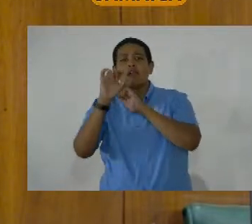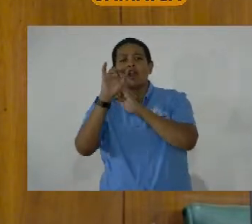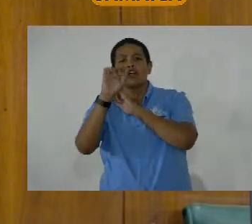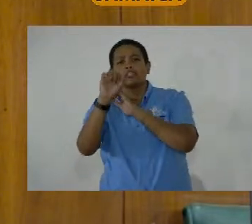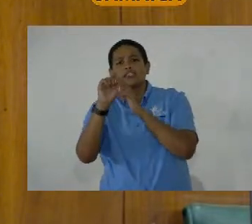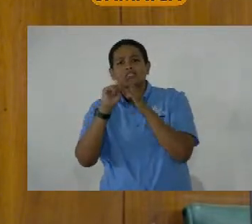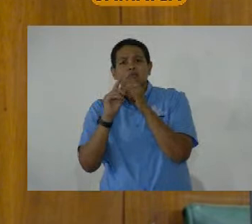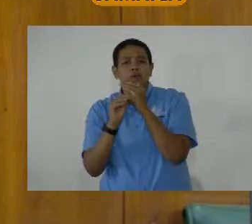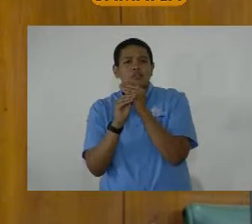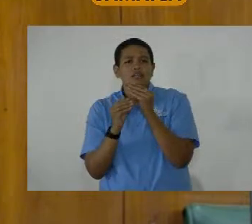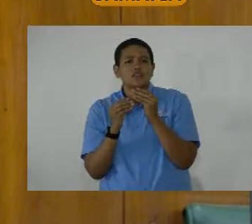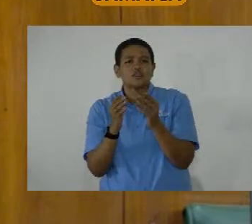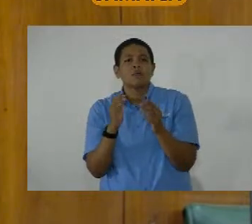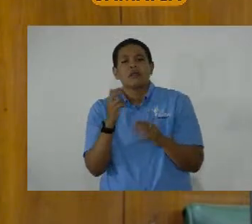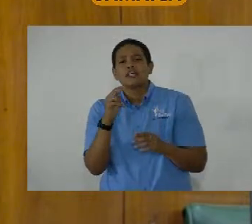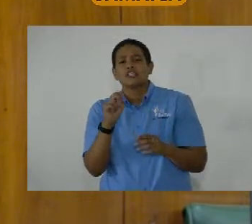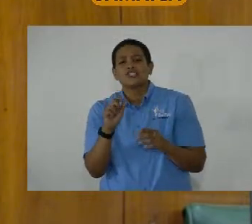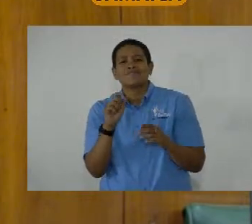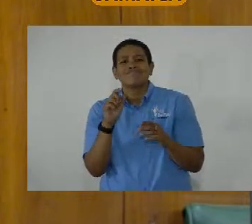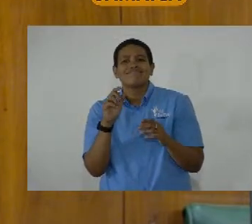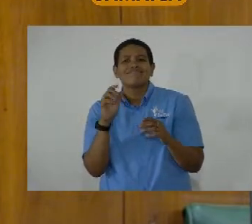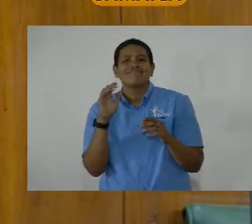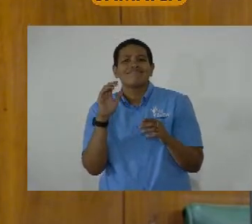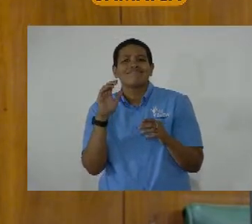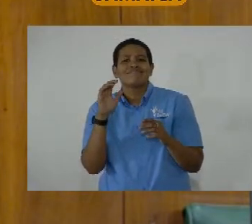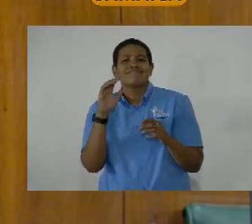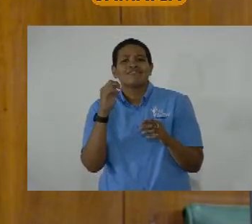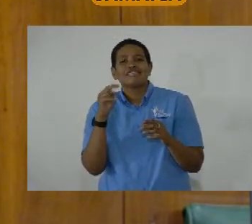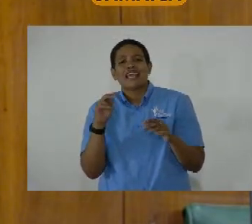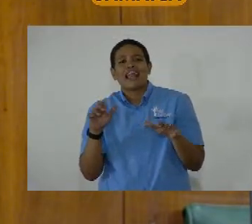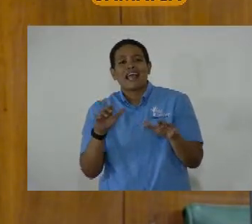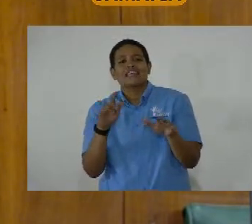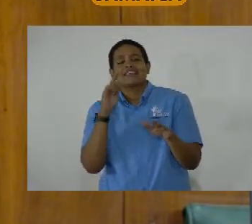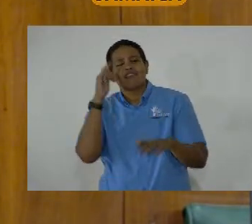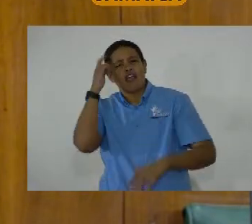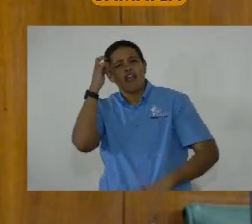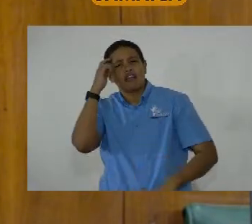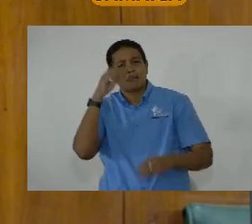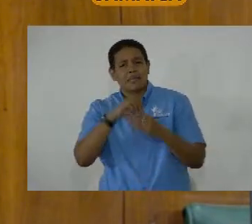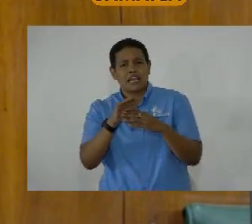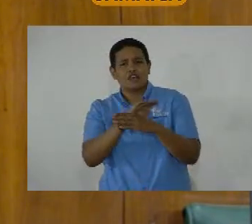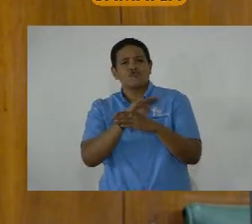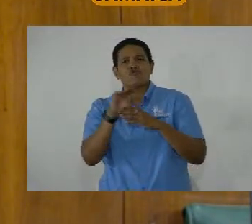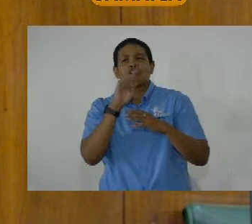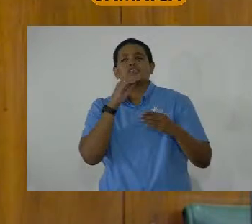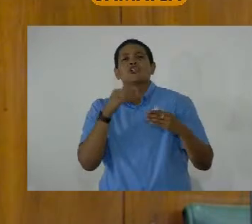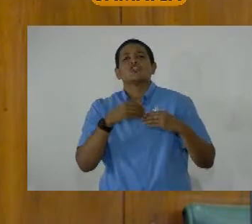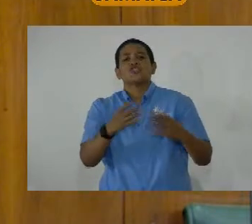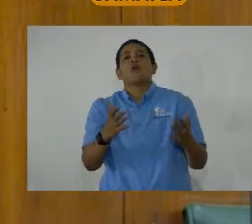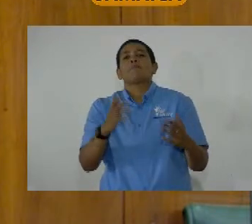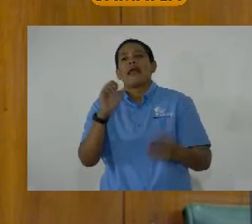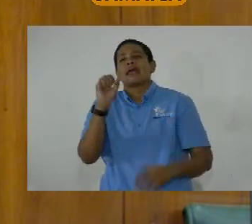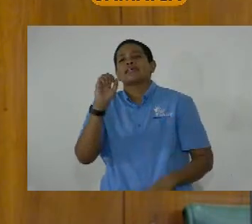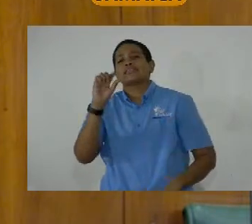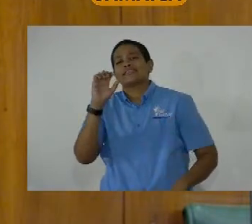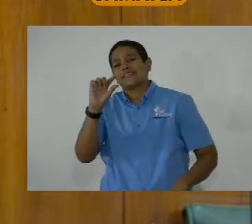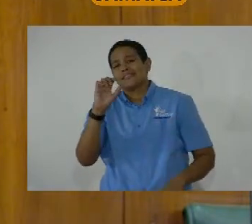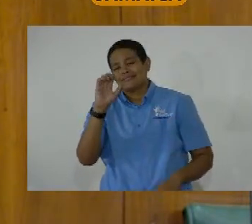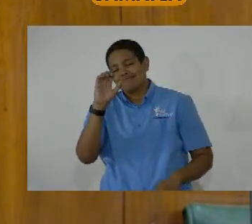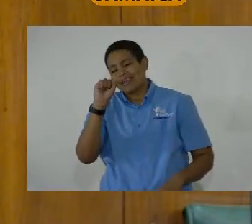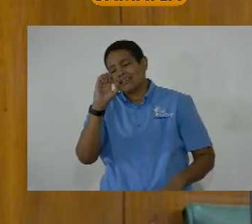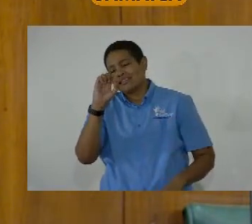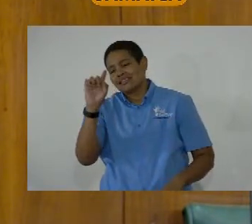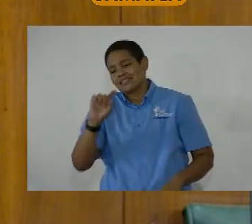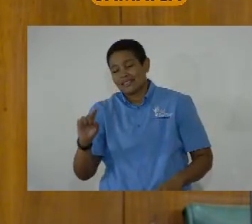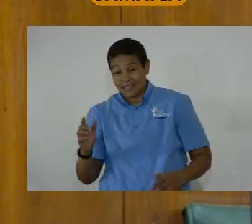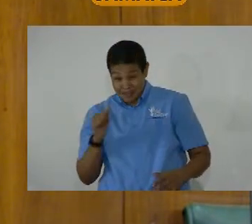and supply chain activities contemplated in an industrial or supply SEZs.